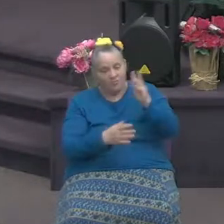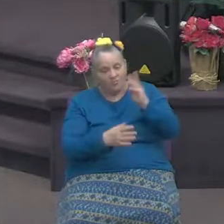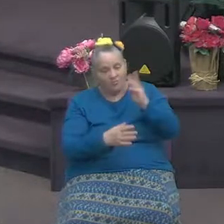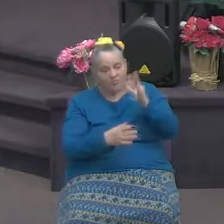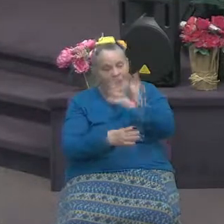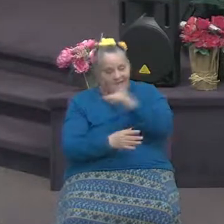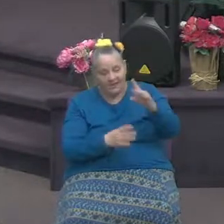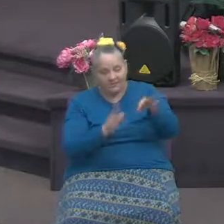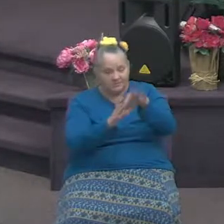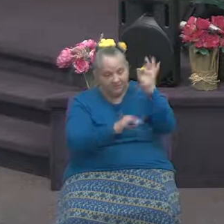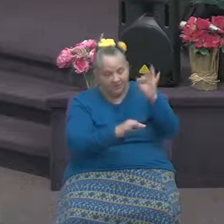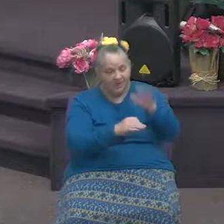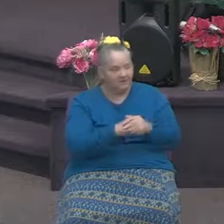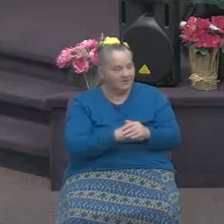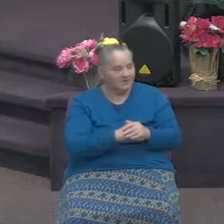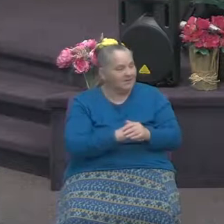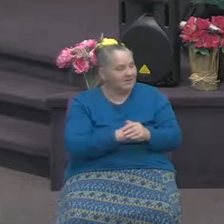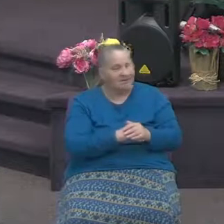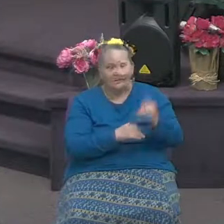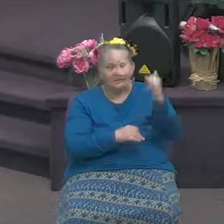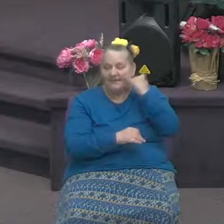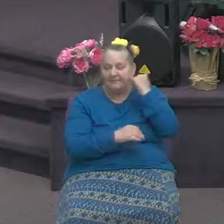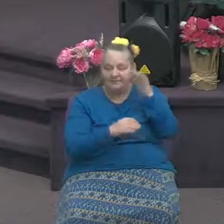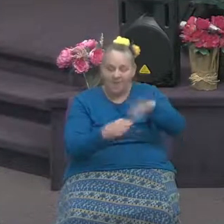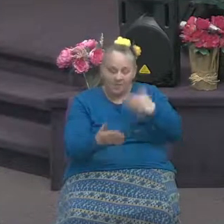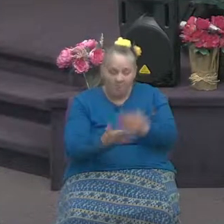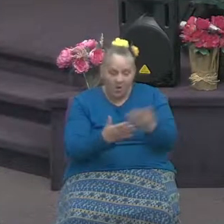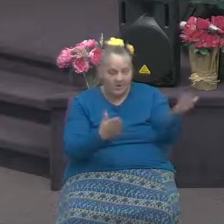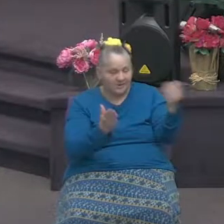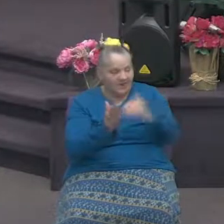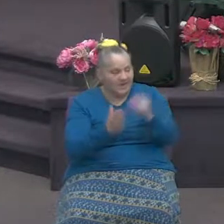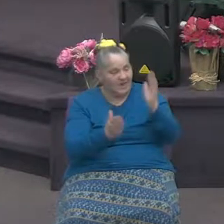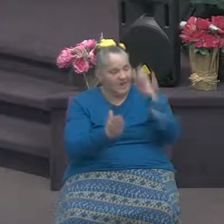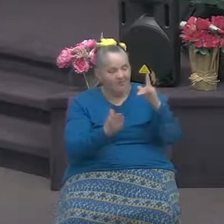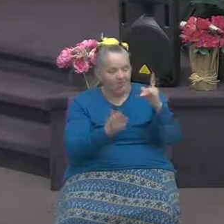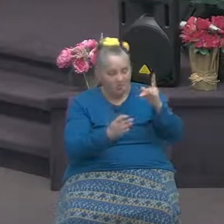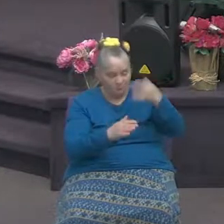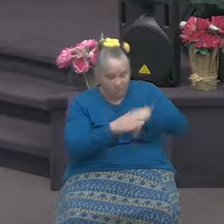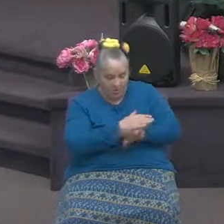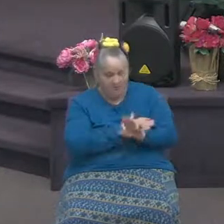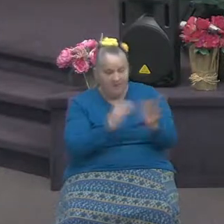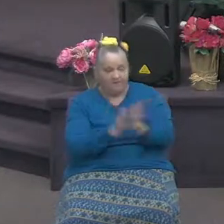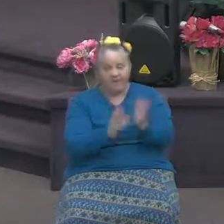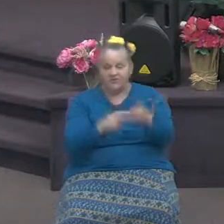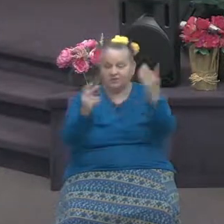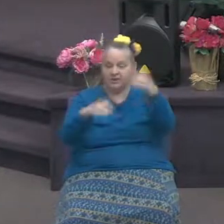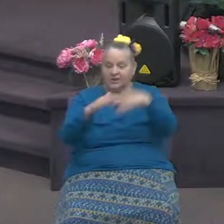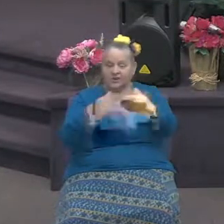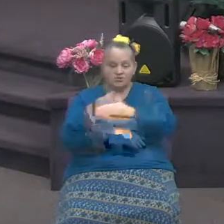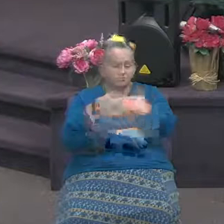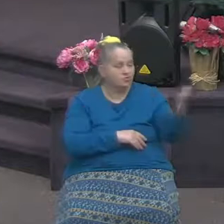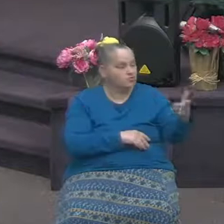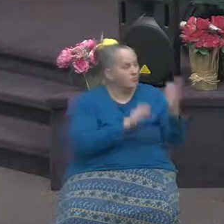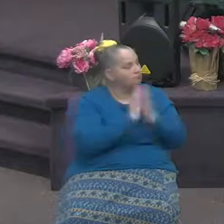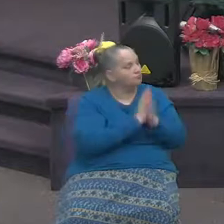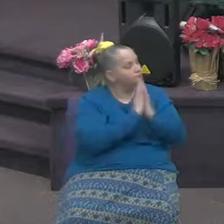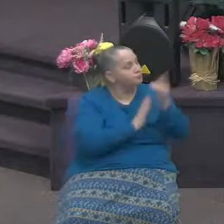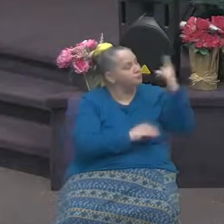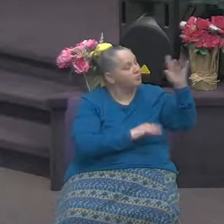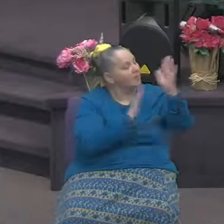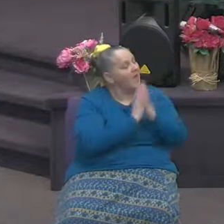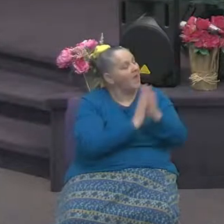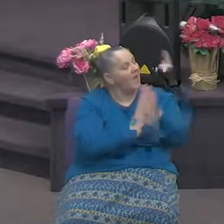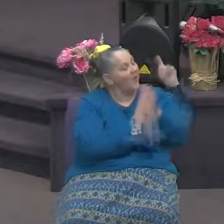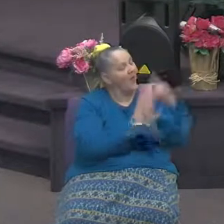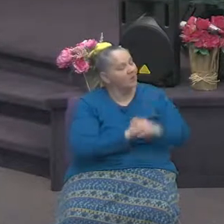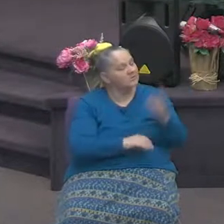and you need to be born of spirit. And if you will be born again, I will birth a victory in you that you have been praying for and